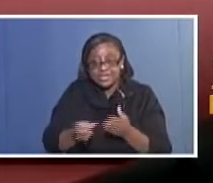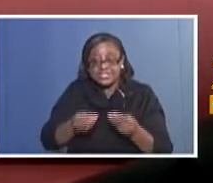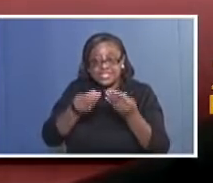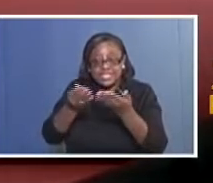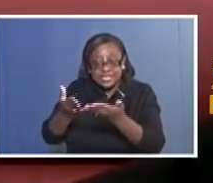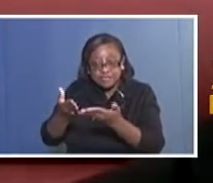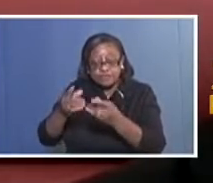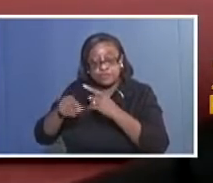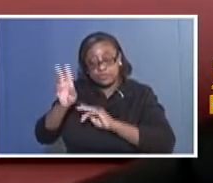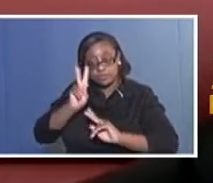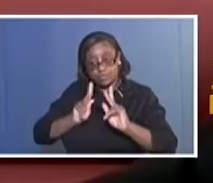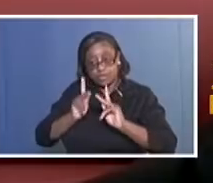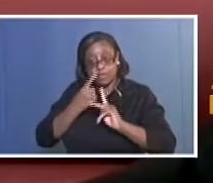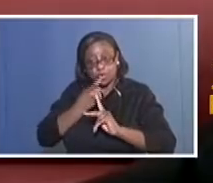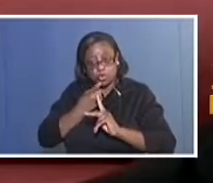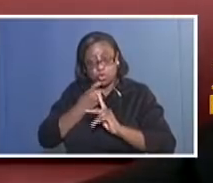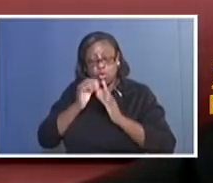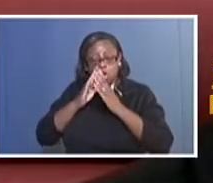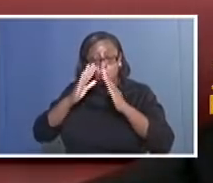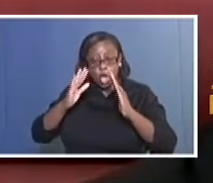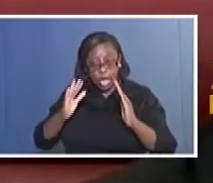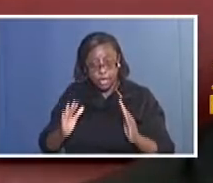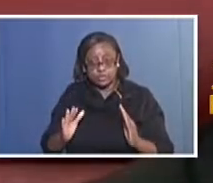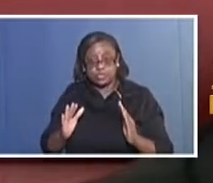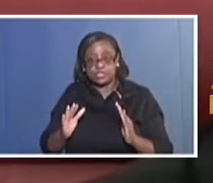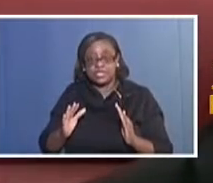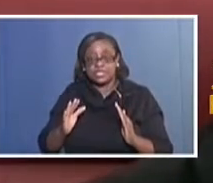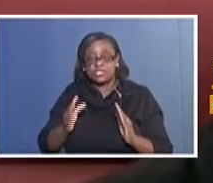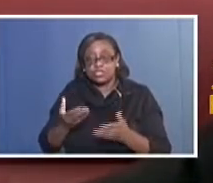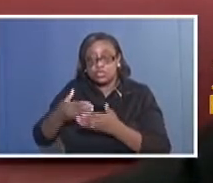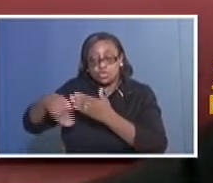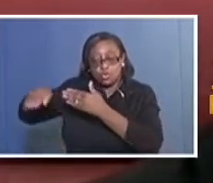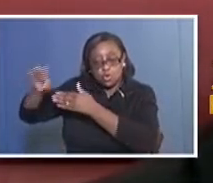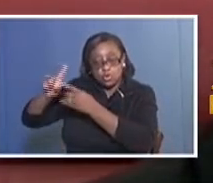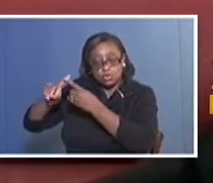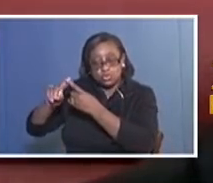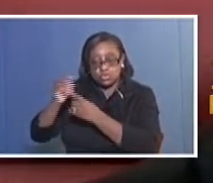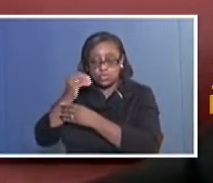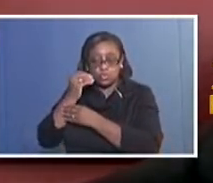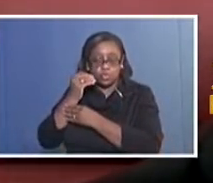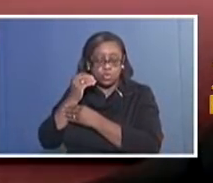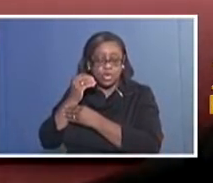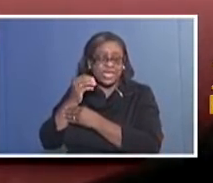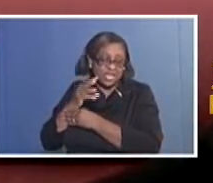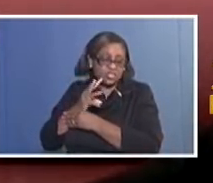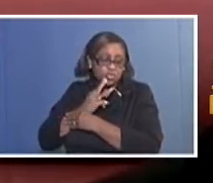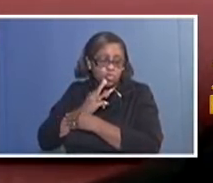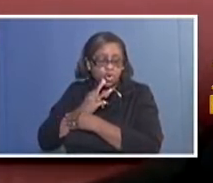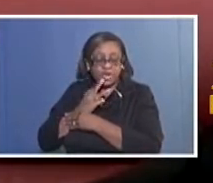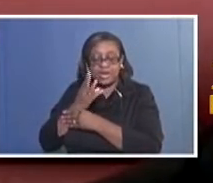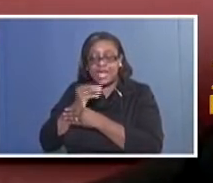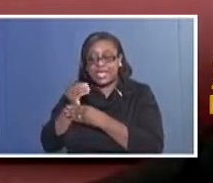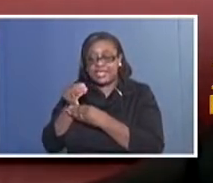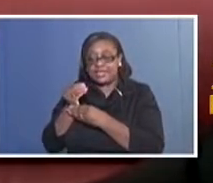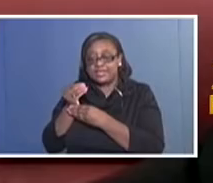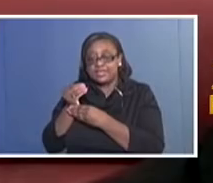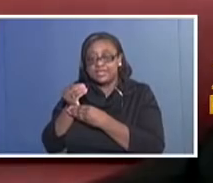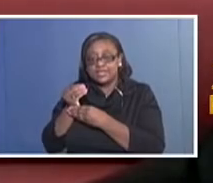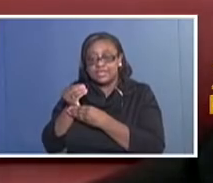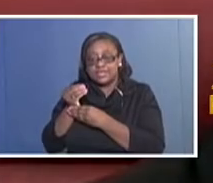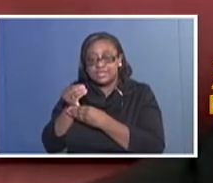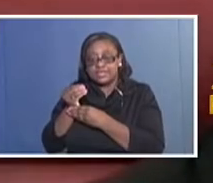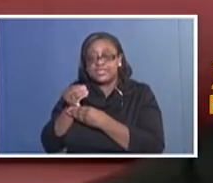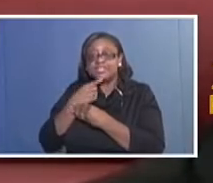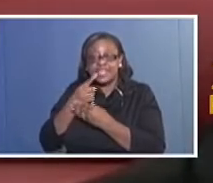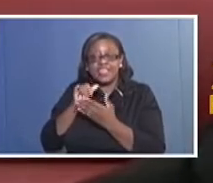those homeowners that would allow them to legally, through water and sewage, because you need to show the title deed, to be able to at least hook their houses up, saying that the